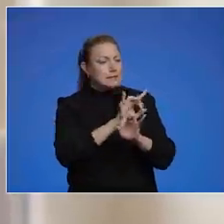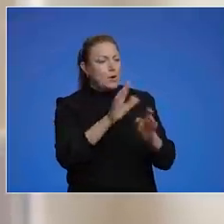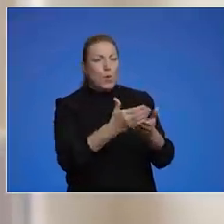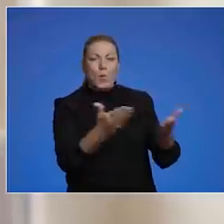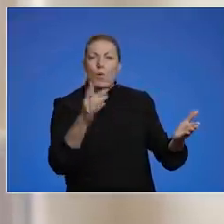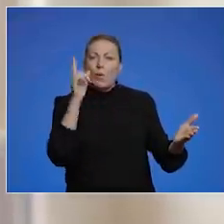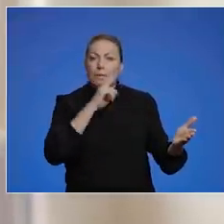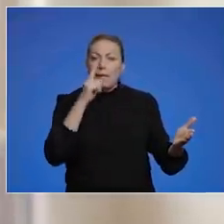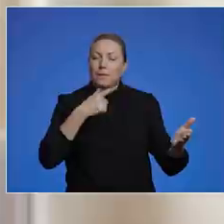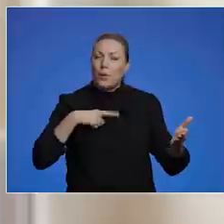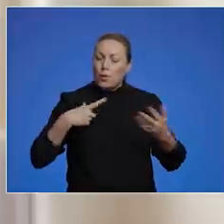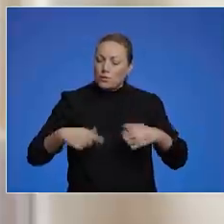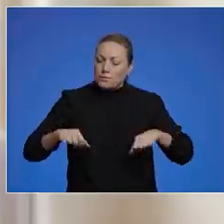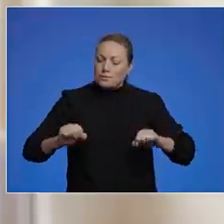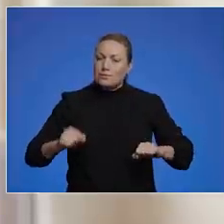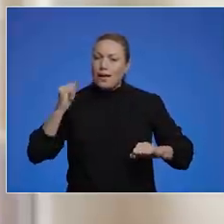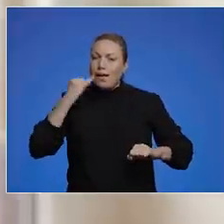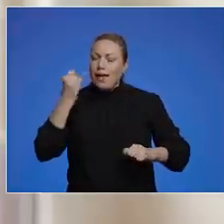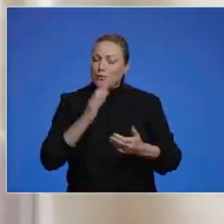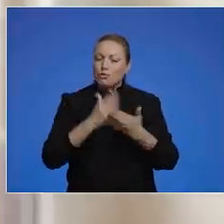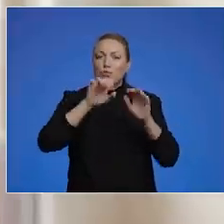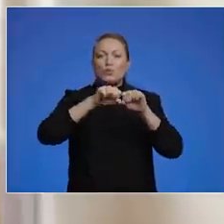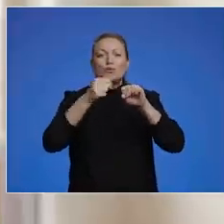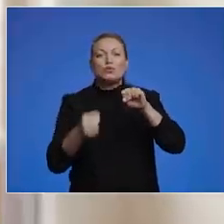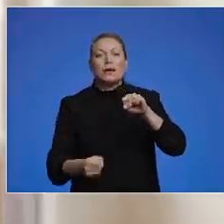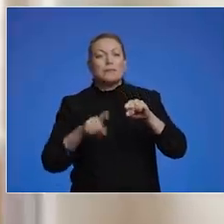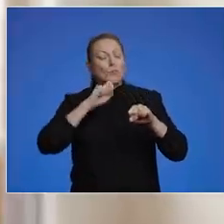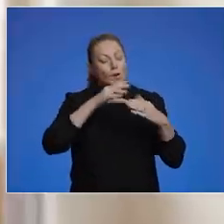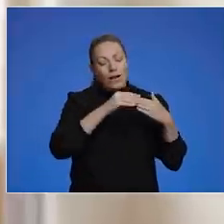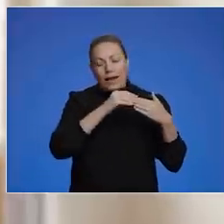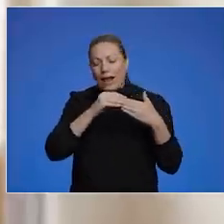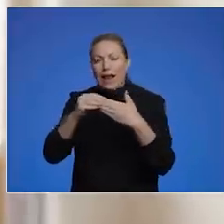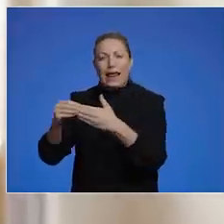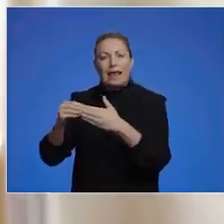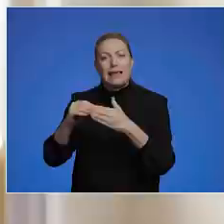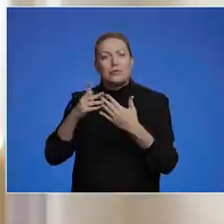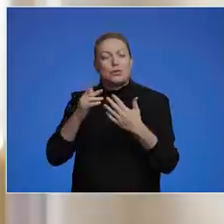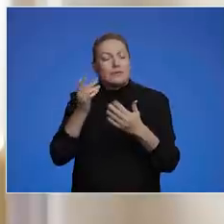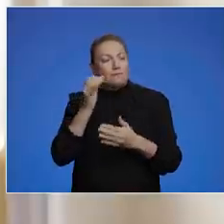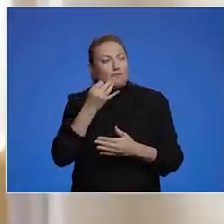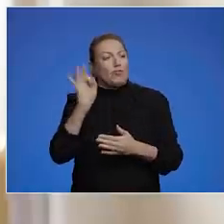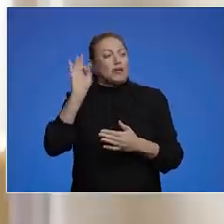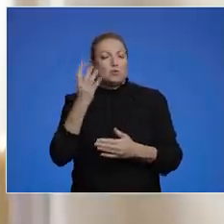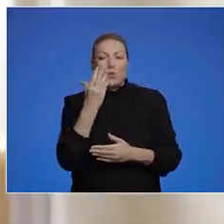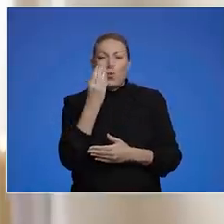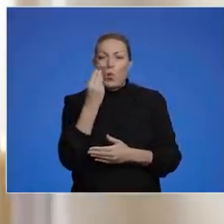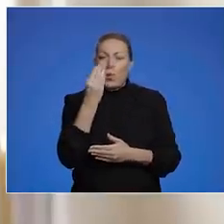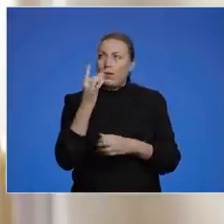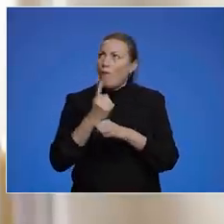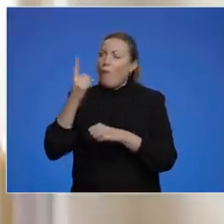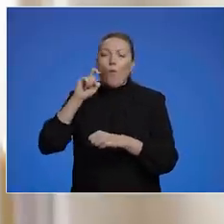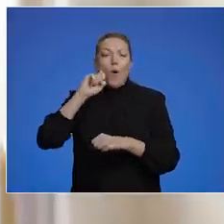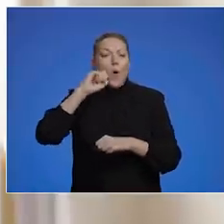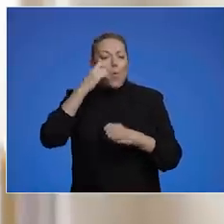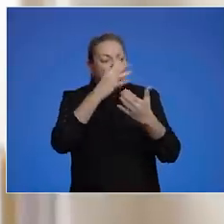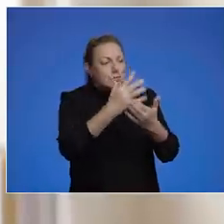them, because the Lamb who is at the throne will be their shepherd and will lead them to springs of living water. And God will